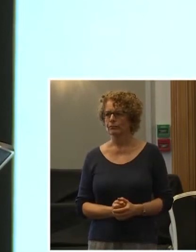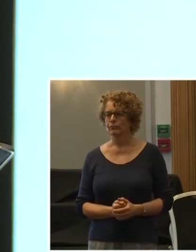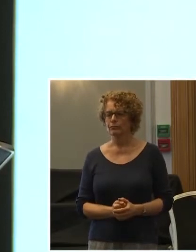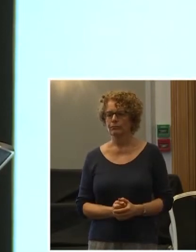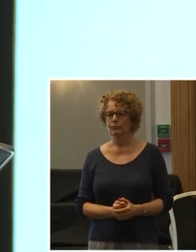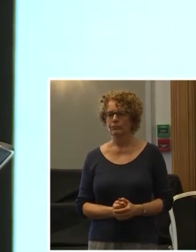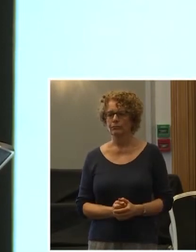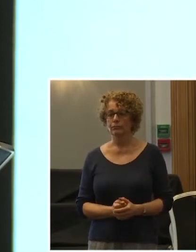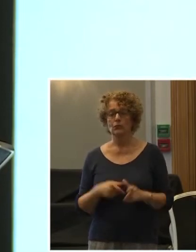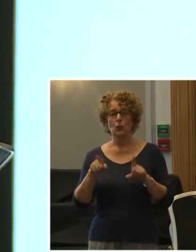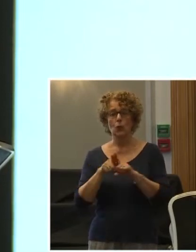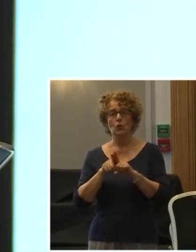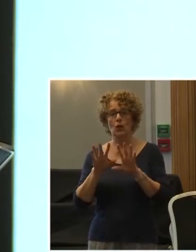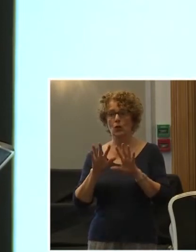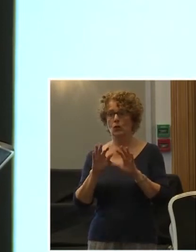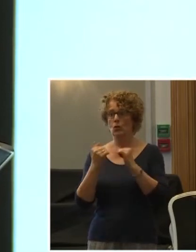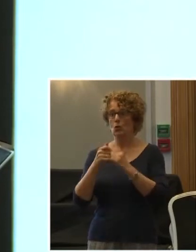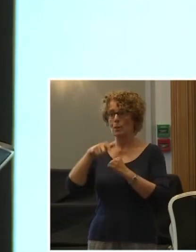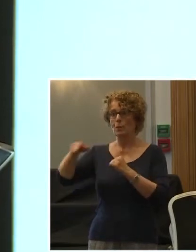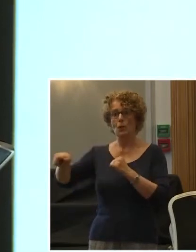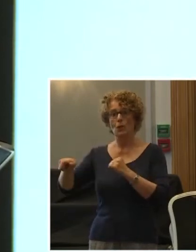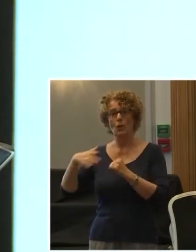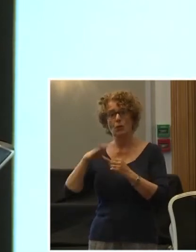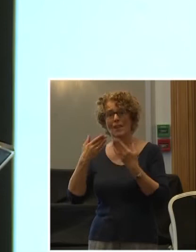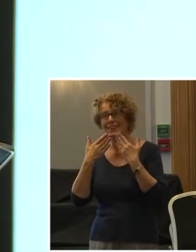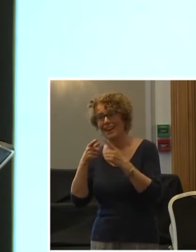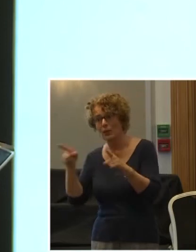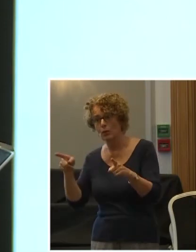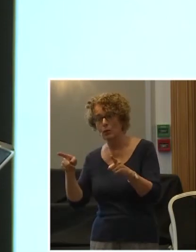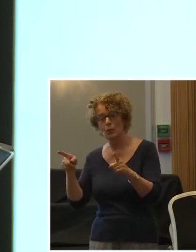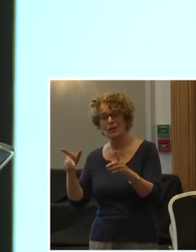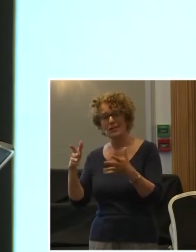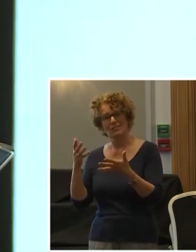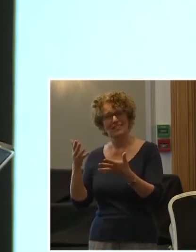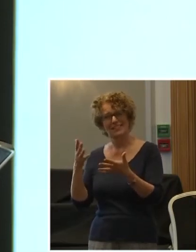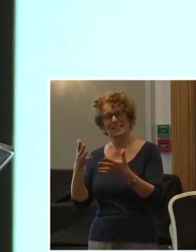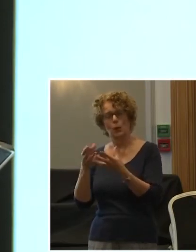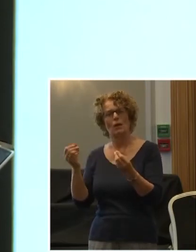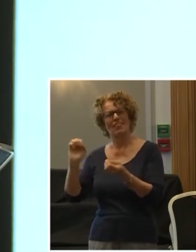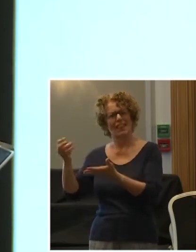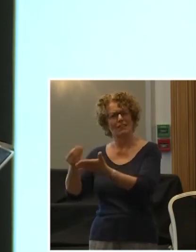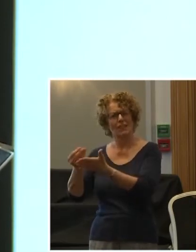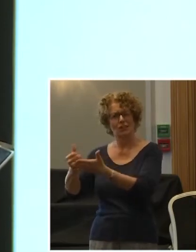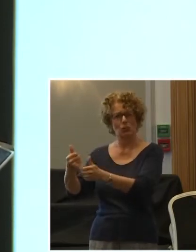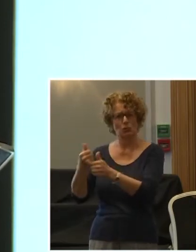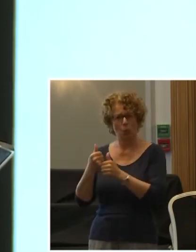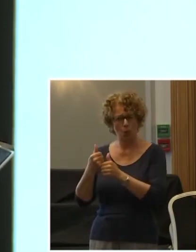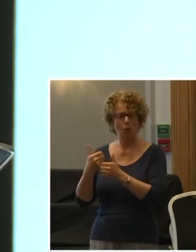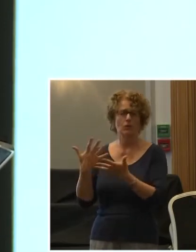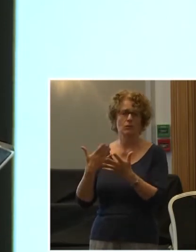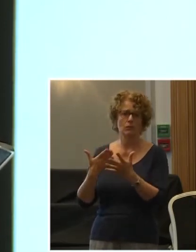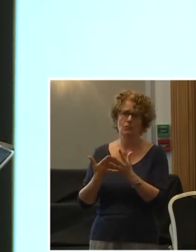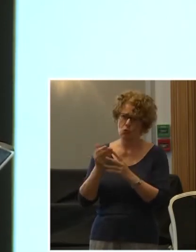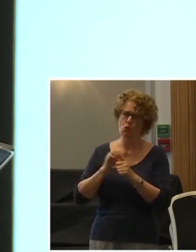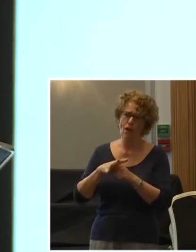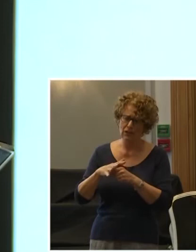I think there's also a group of people that I would like to thank that without their financial support, ongoing through COVID, and